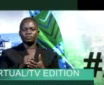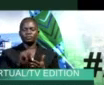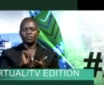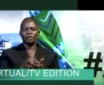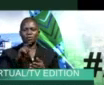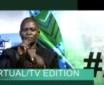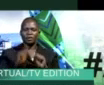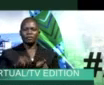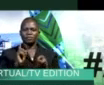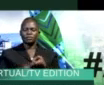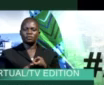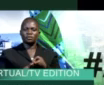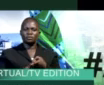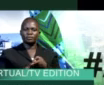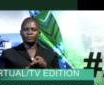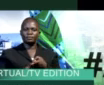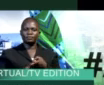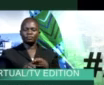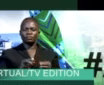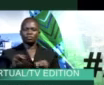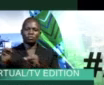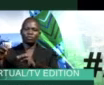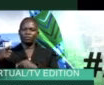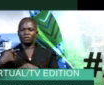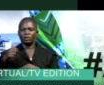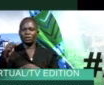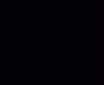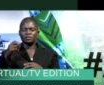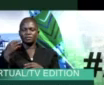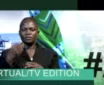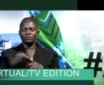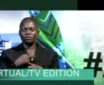pipeline that will be able to move gas